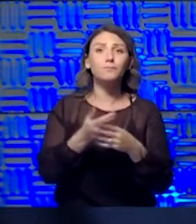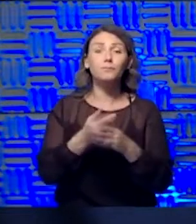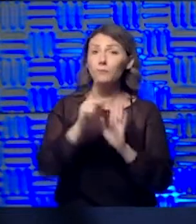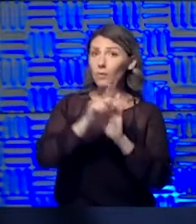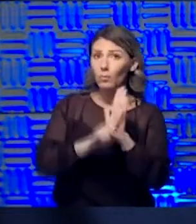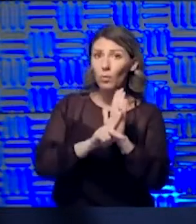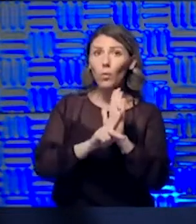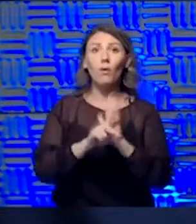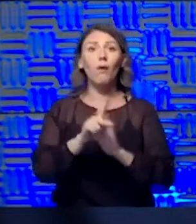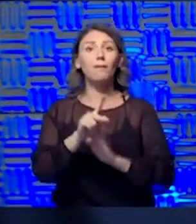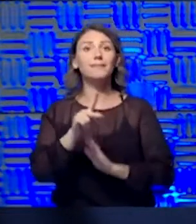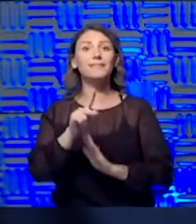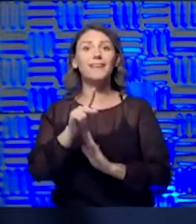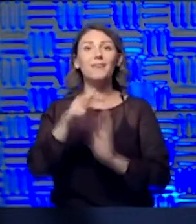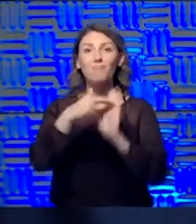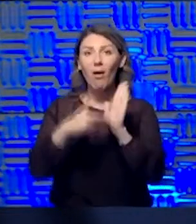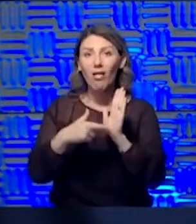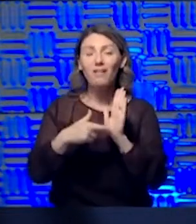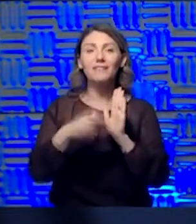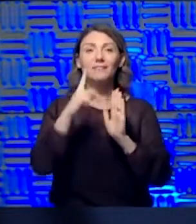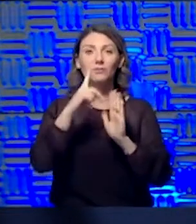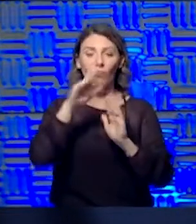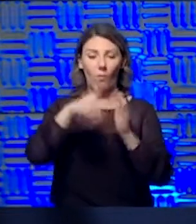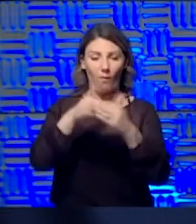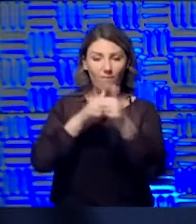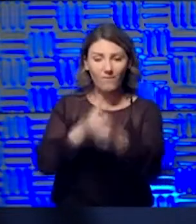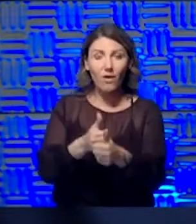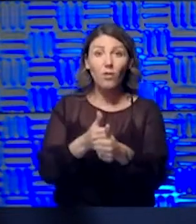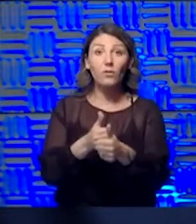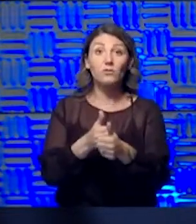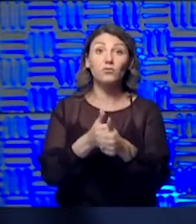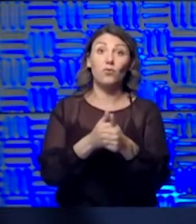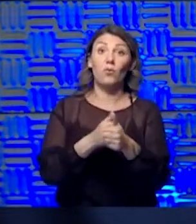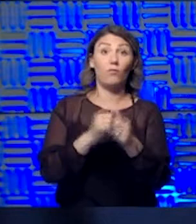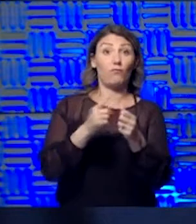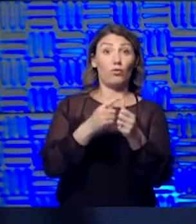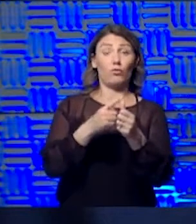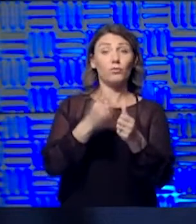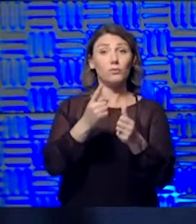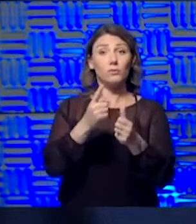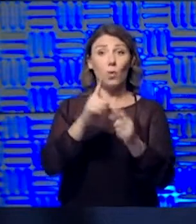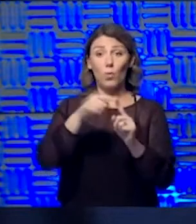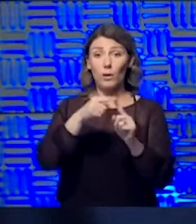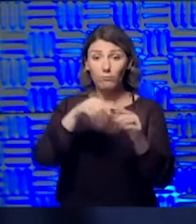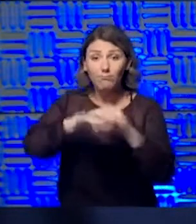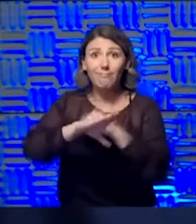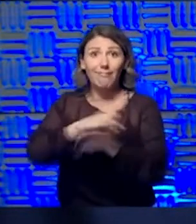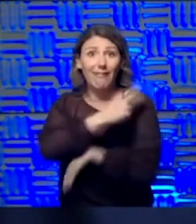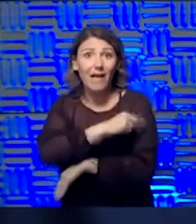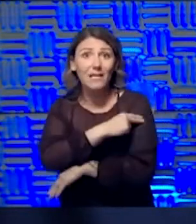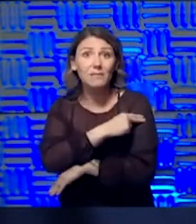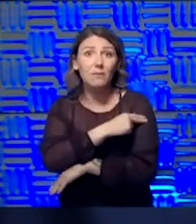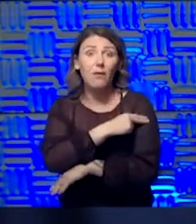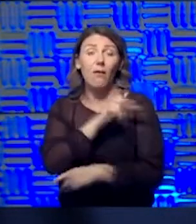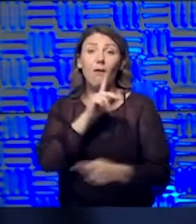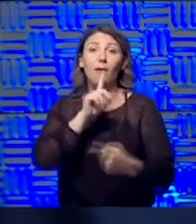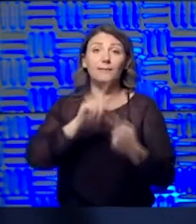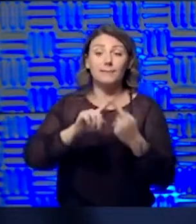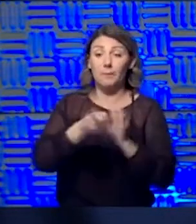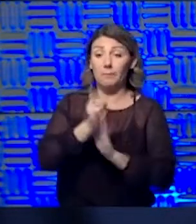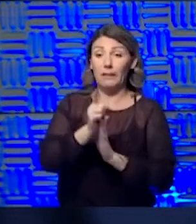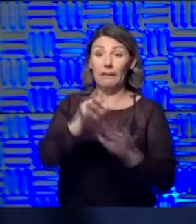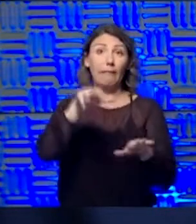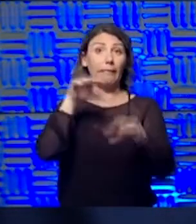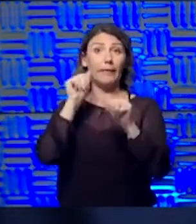protocols and policies were followed. Number one, from the minute you step on campus until the minute you leave, we